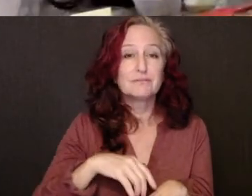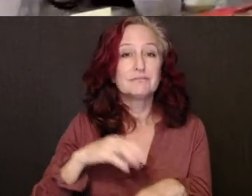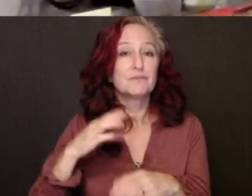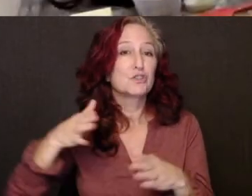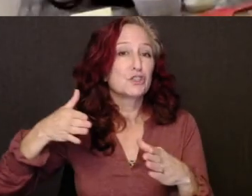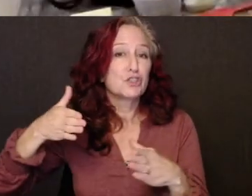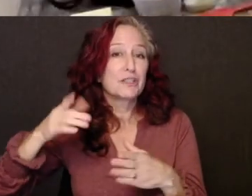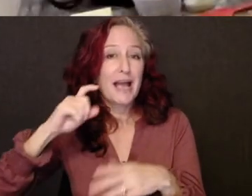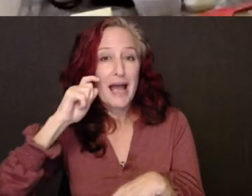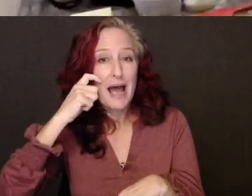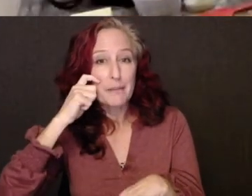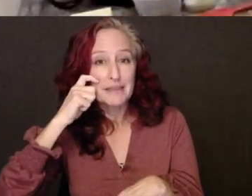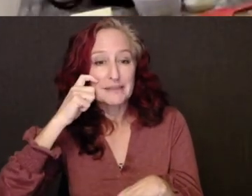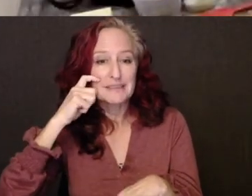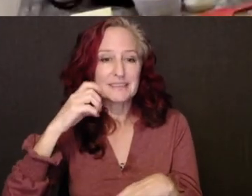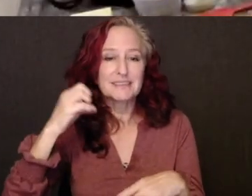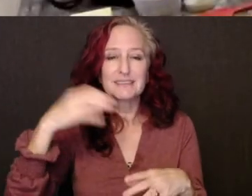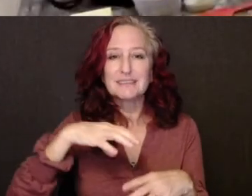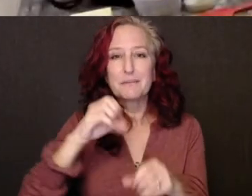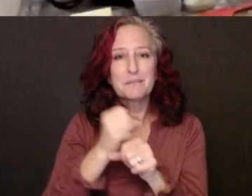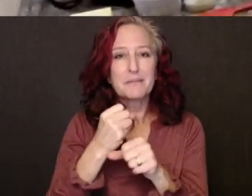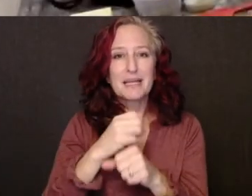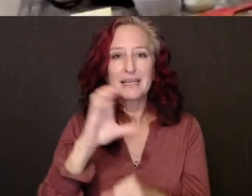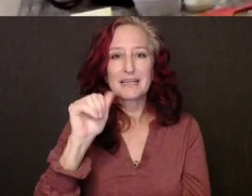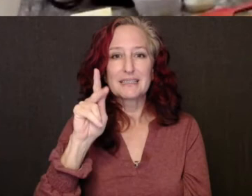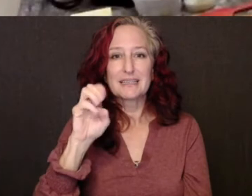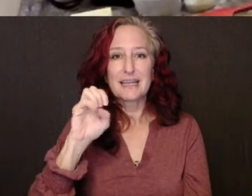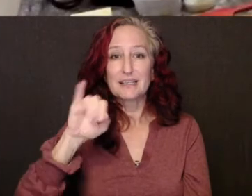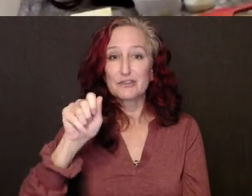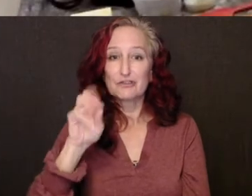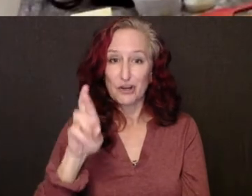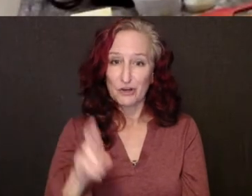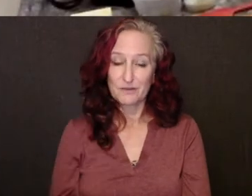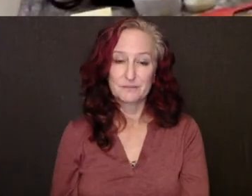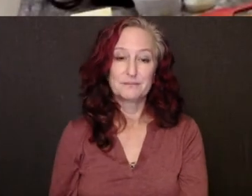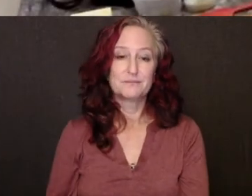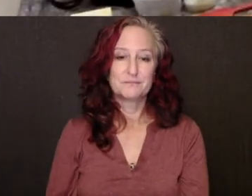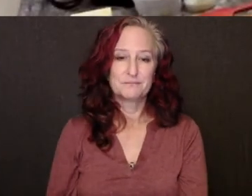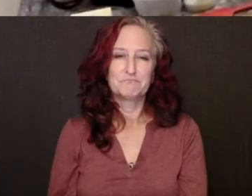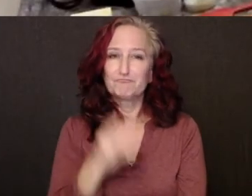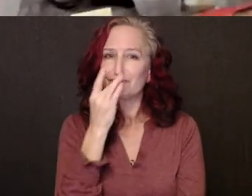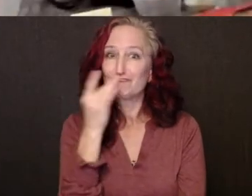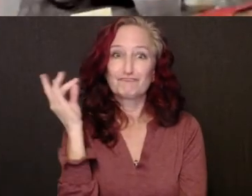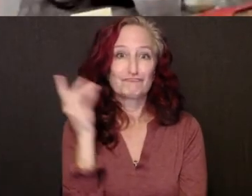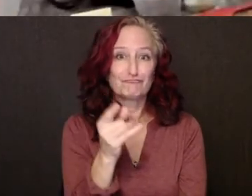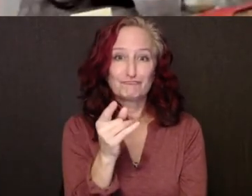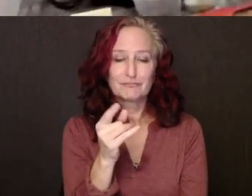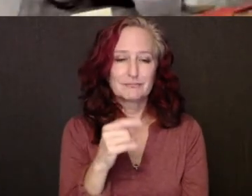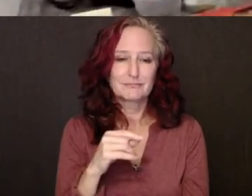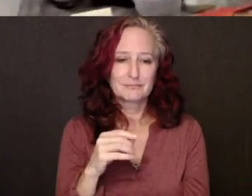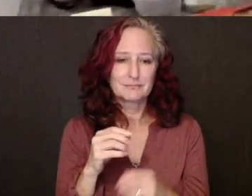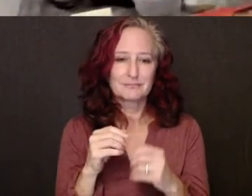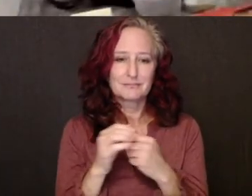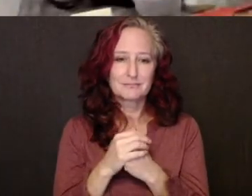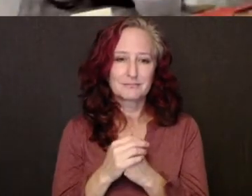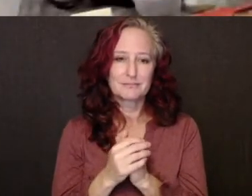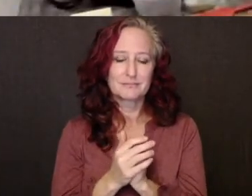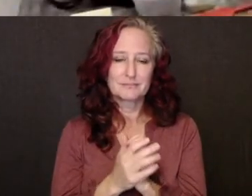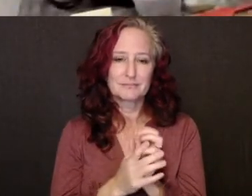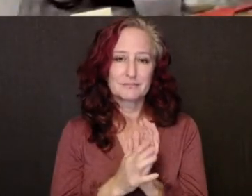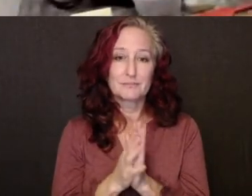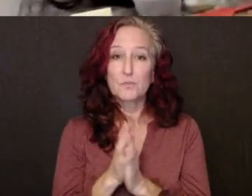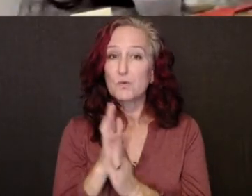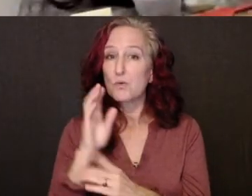have plenty of coconut whipped cream in my fridge that I can use and have some fruit